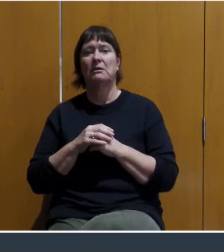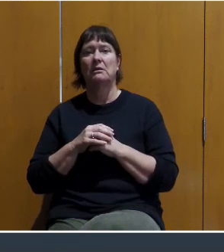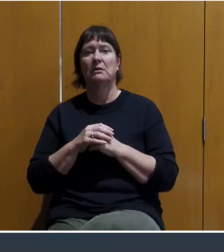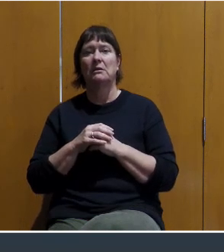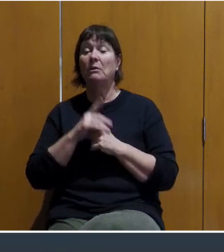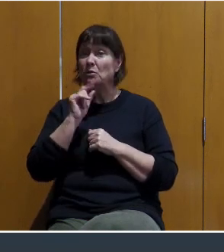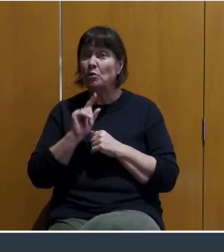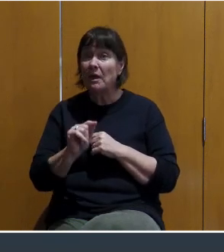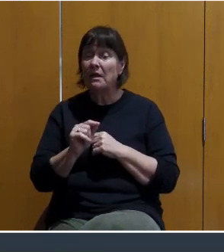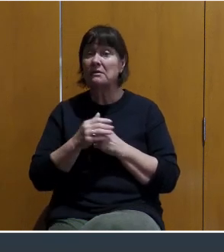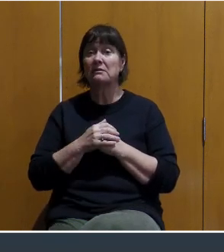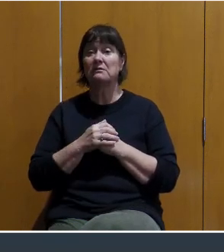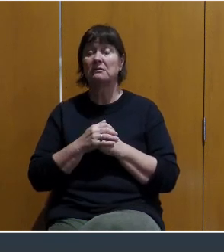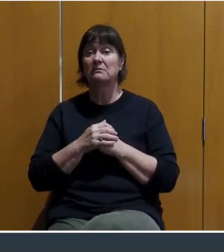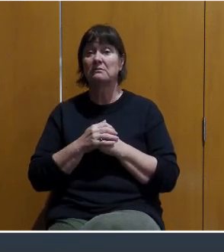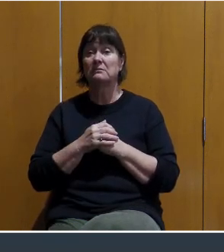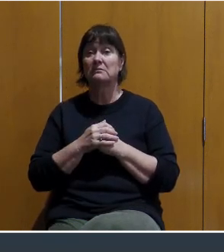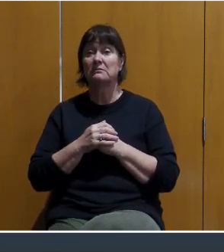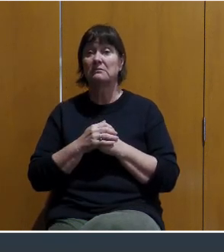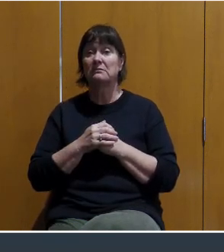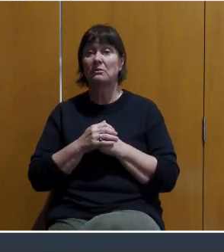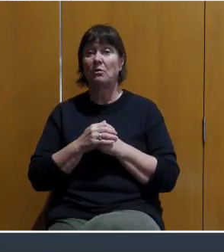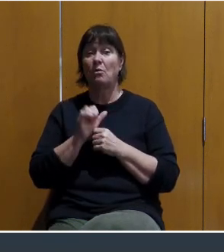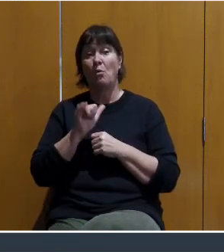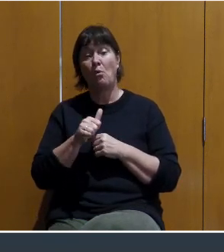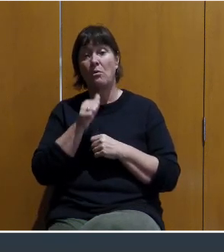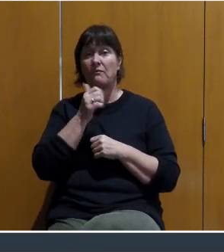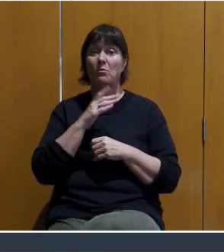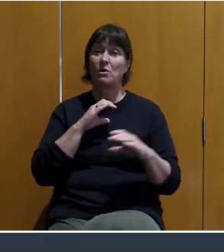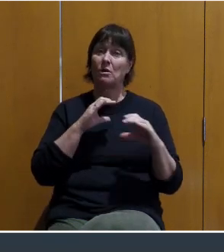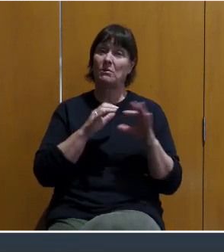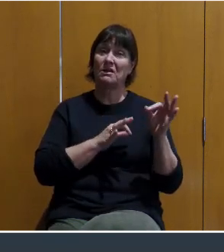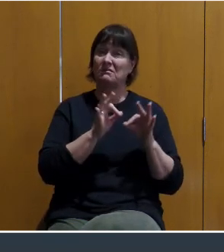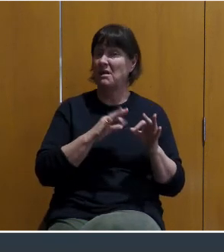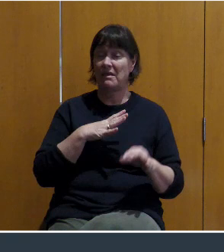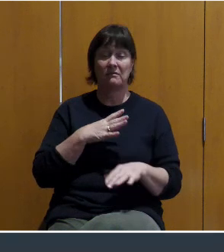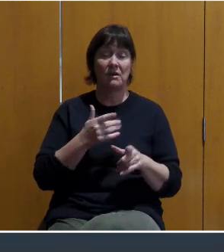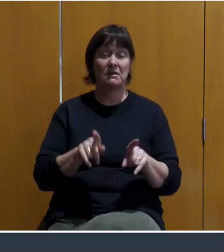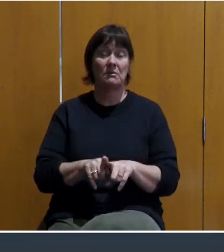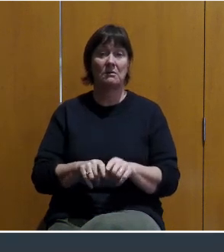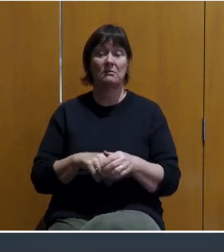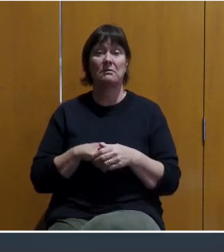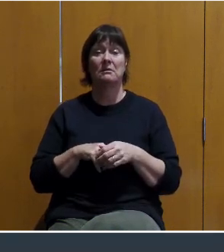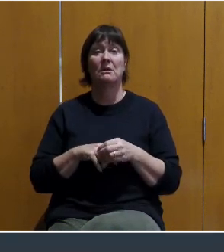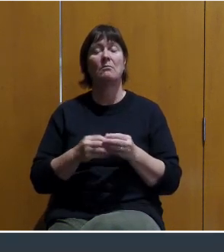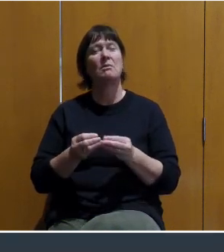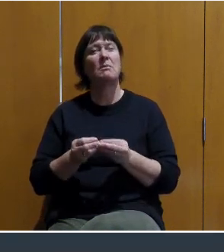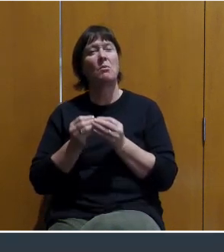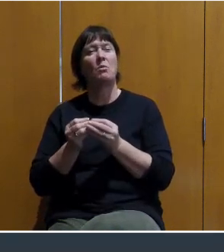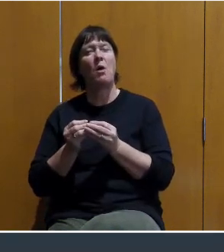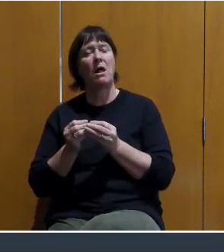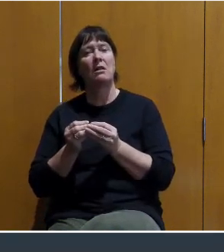That can be done as a given, or if you wish to put a comms plan in the resolutions, then by all means. But I think it's